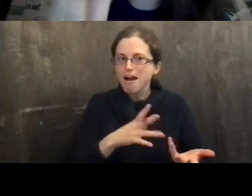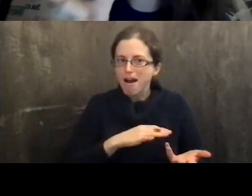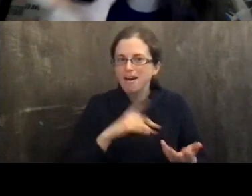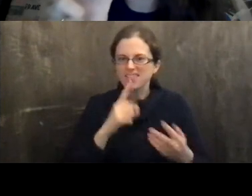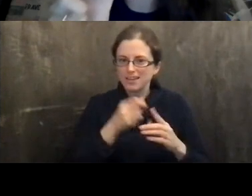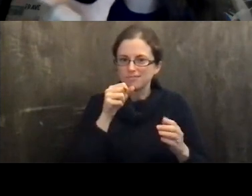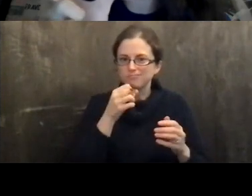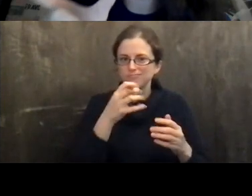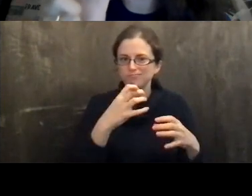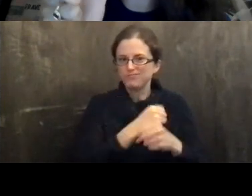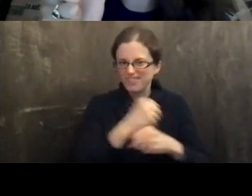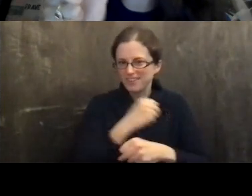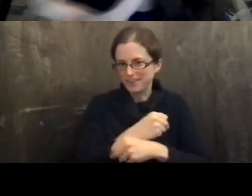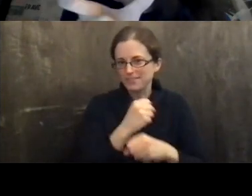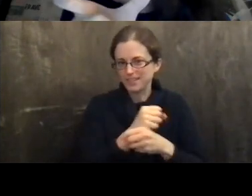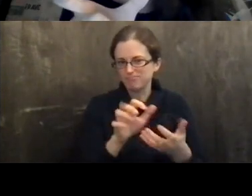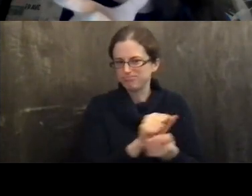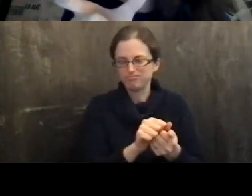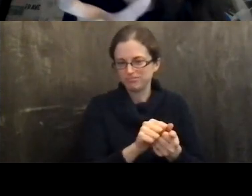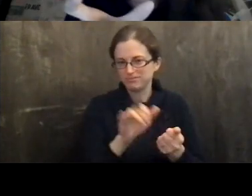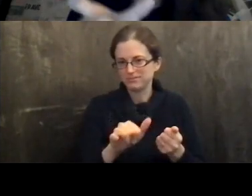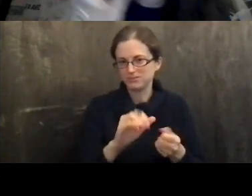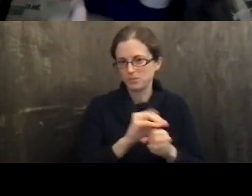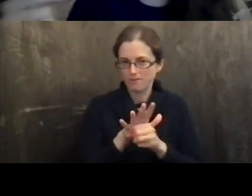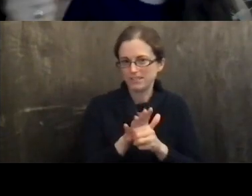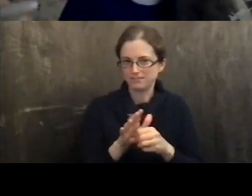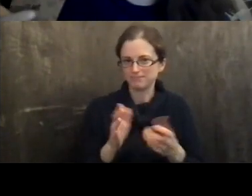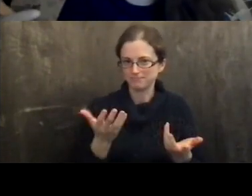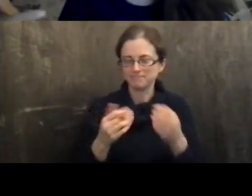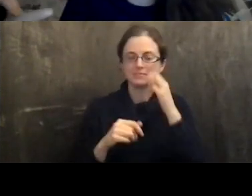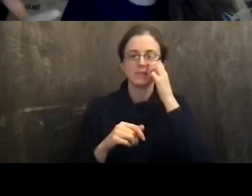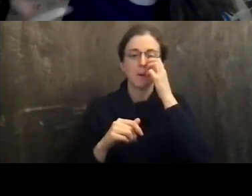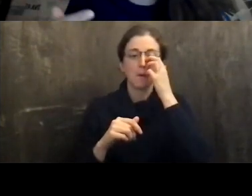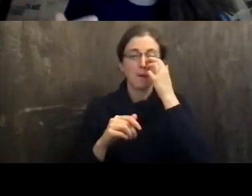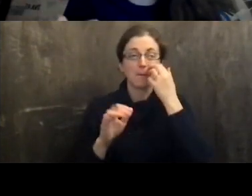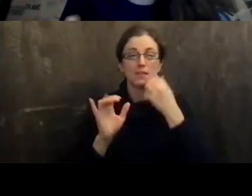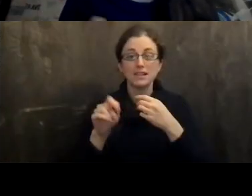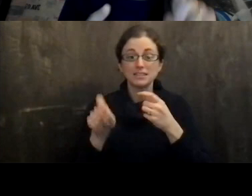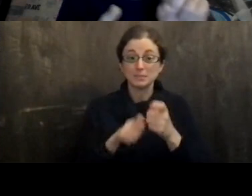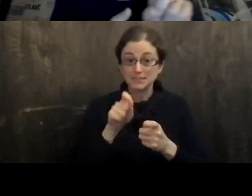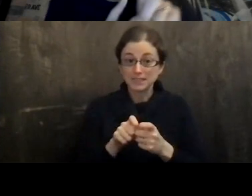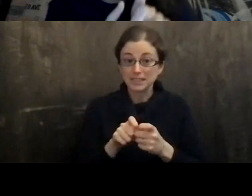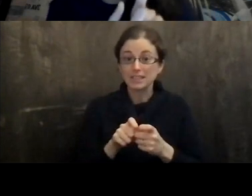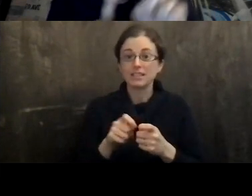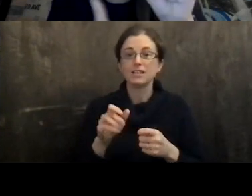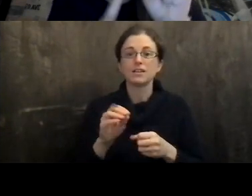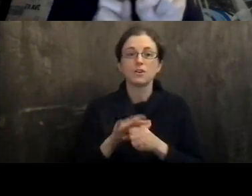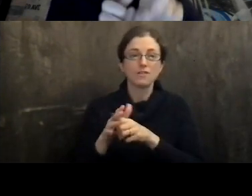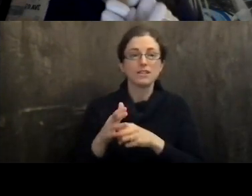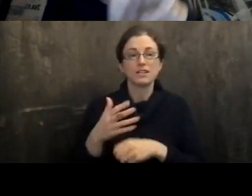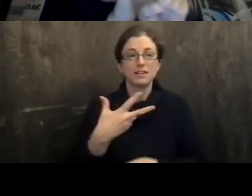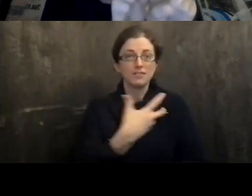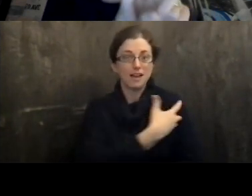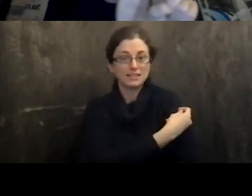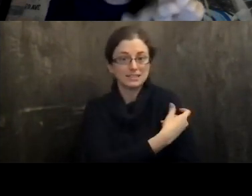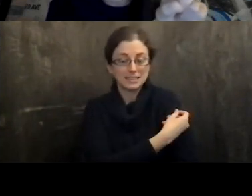the COVID-19 vaccine specifically teaches the body to recognize one important piece of the body